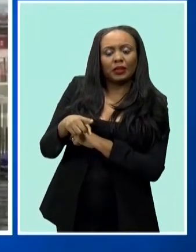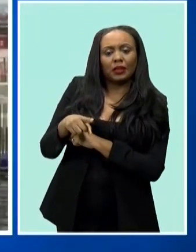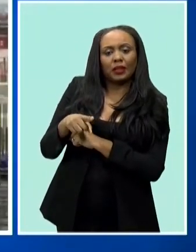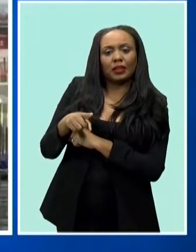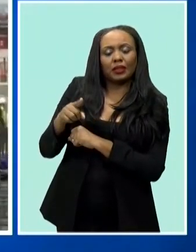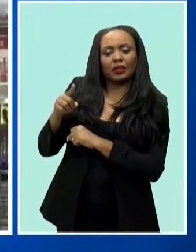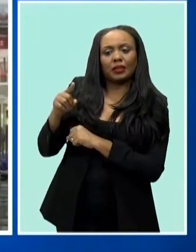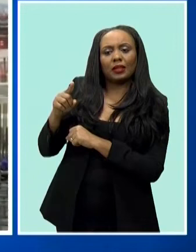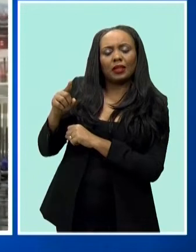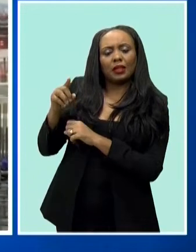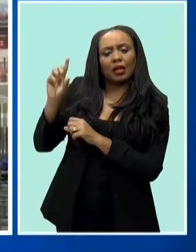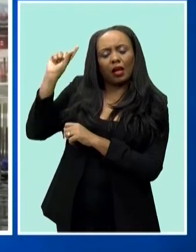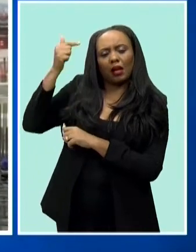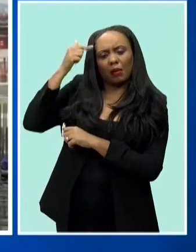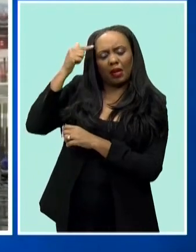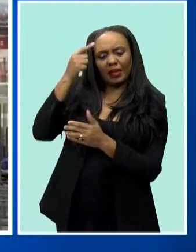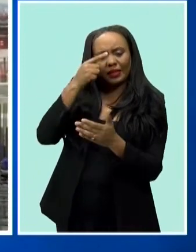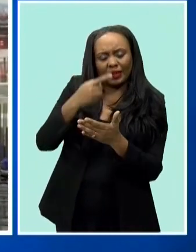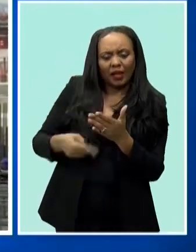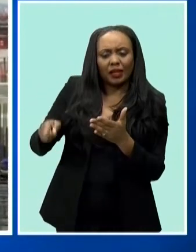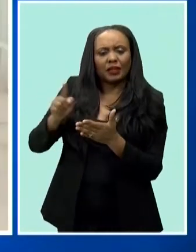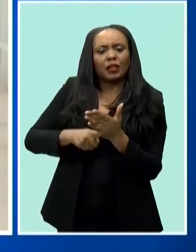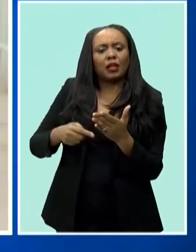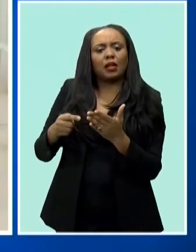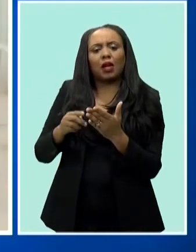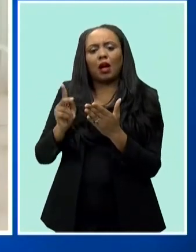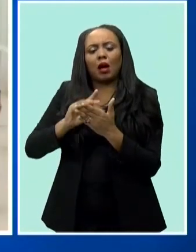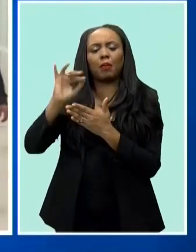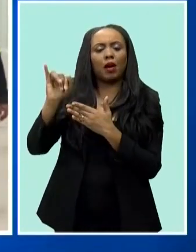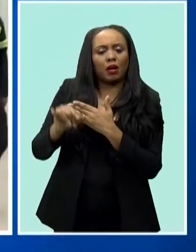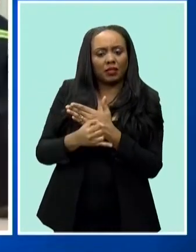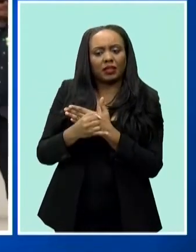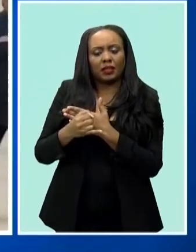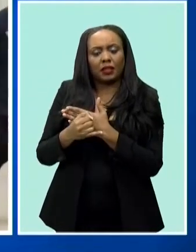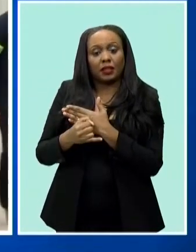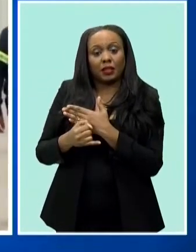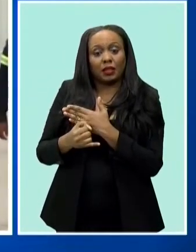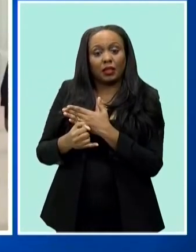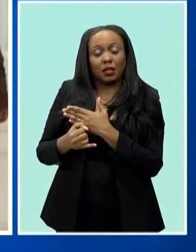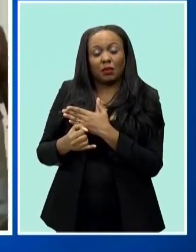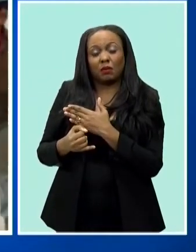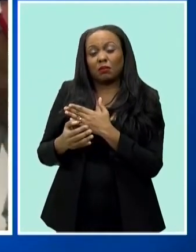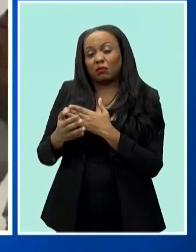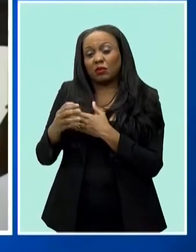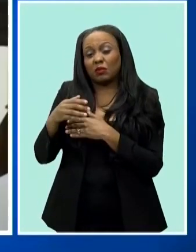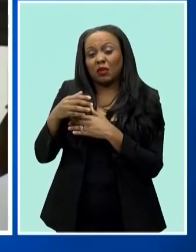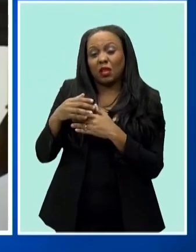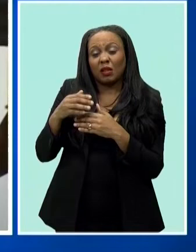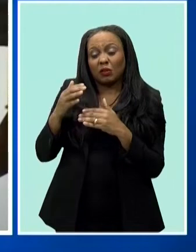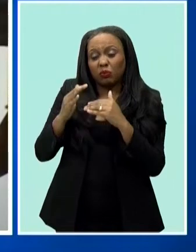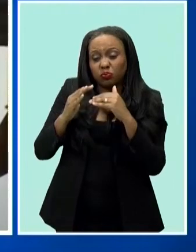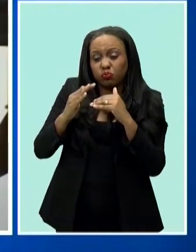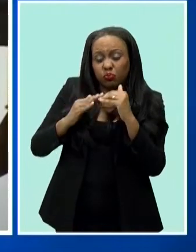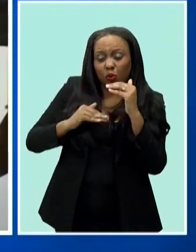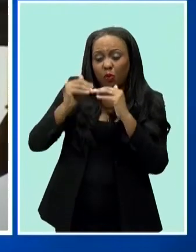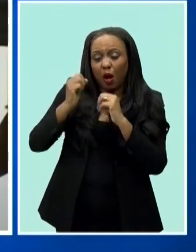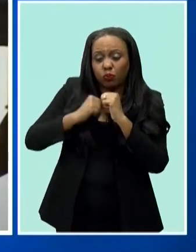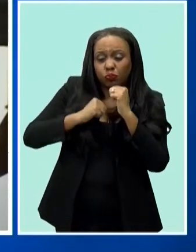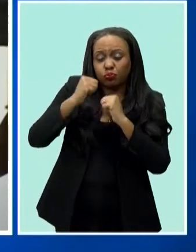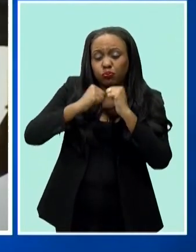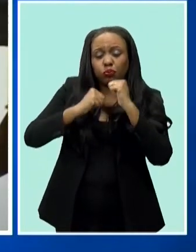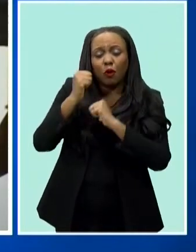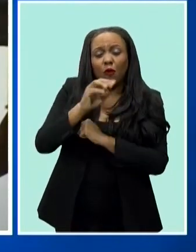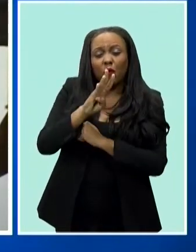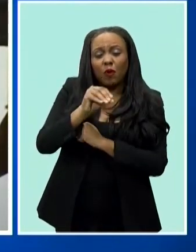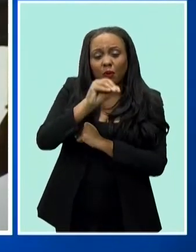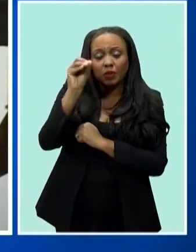a $13 billion airport project that was already 40% completed, saying plans for the state-of-the-art facility